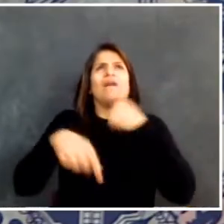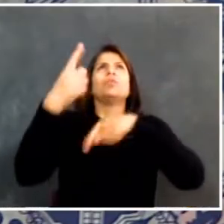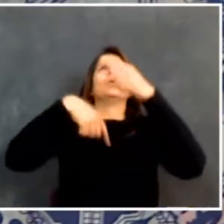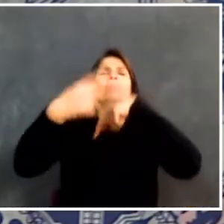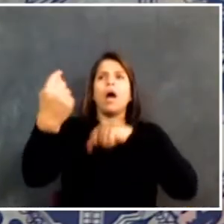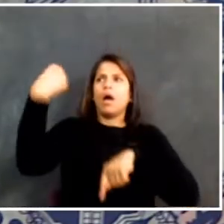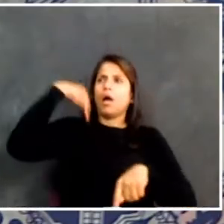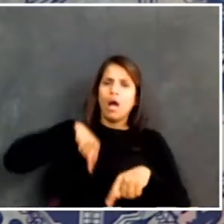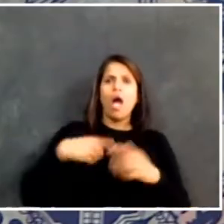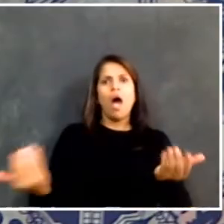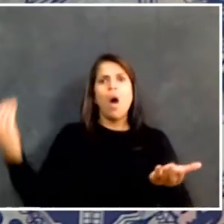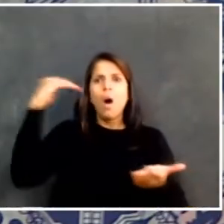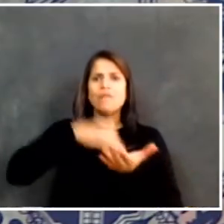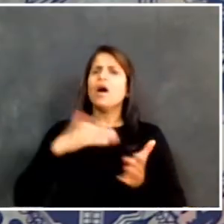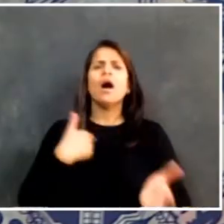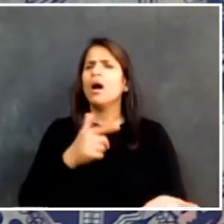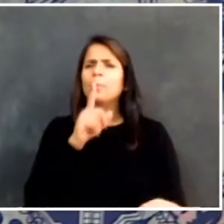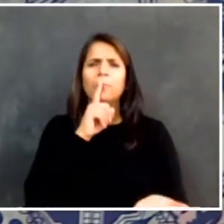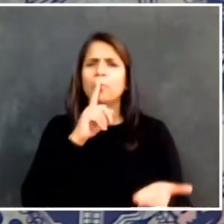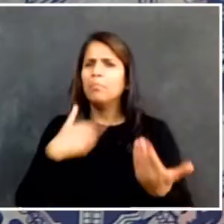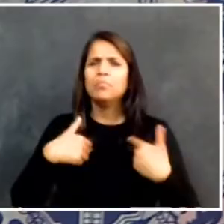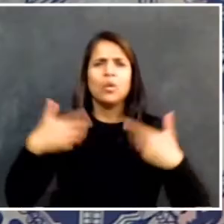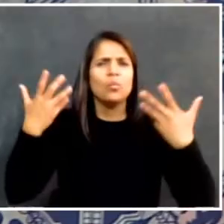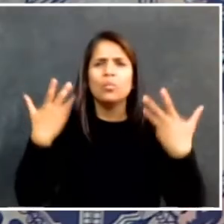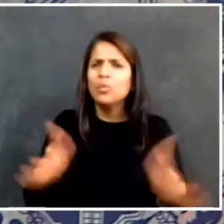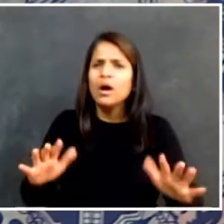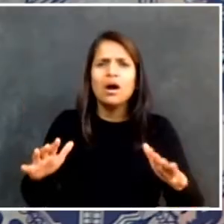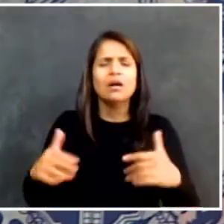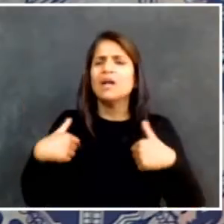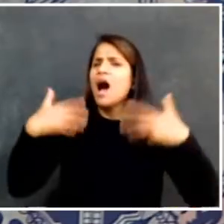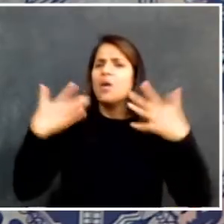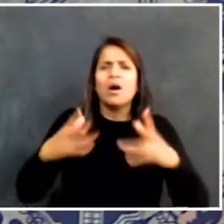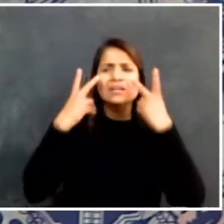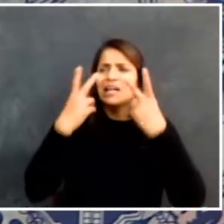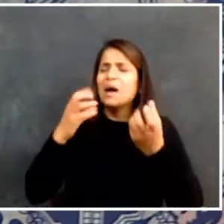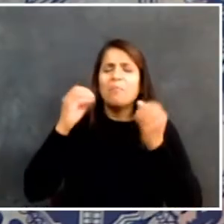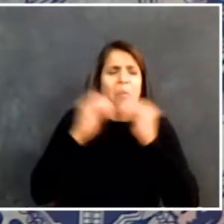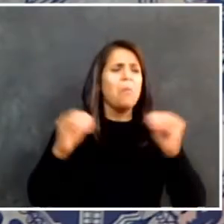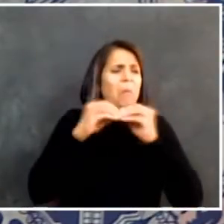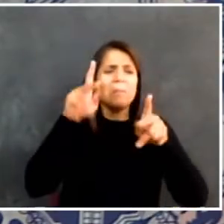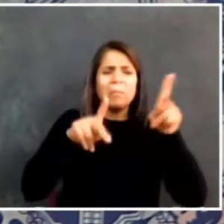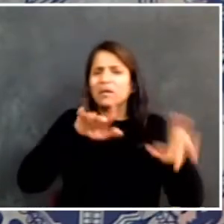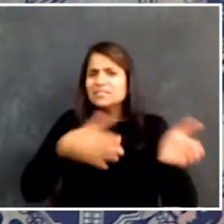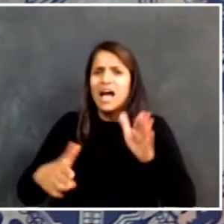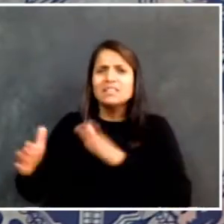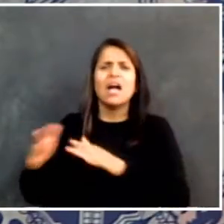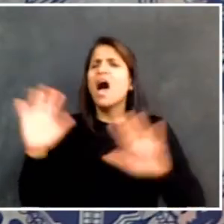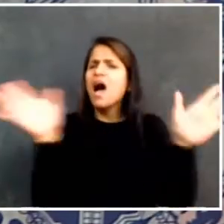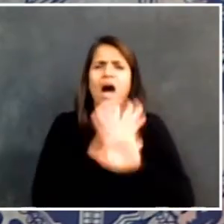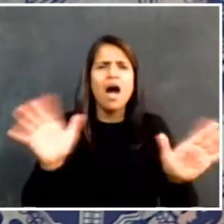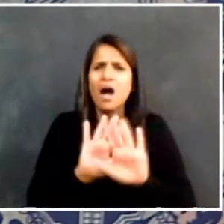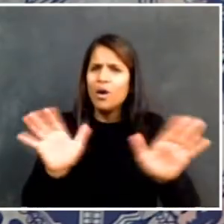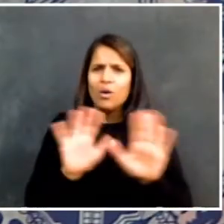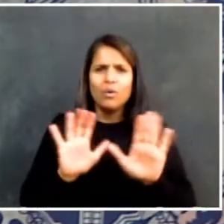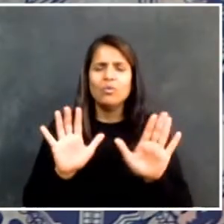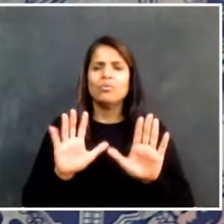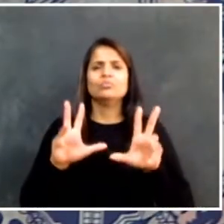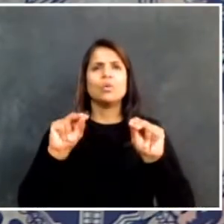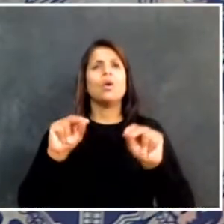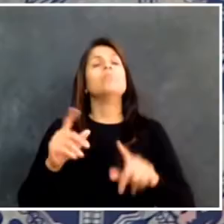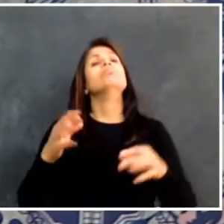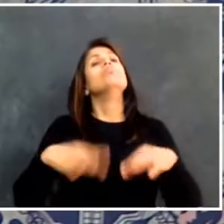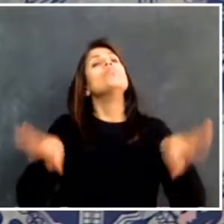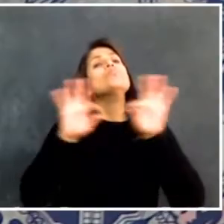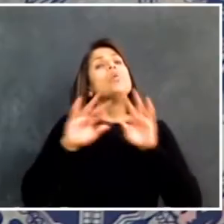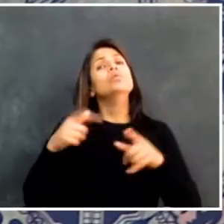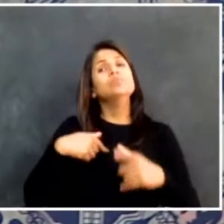dying and more restrictions, and the economy won't be able to start. If you want to restart the economy, get it right. Actually make sure that we've contained